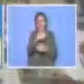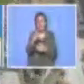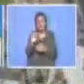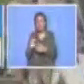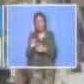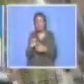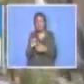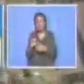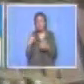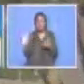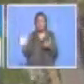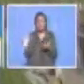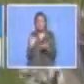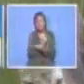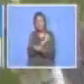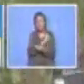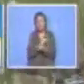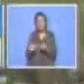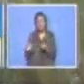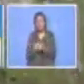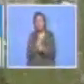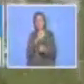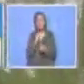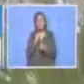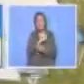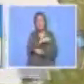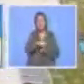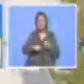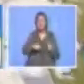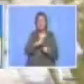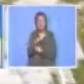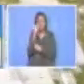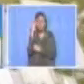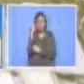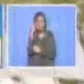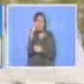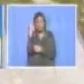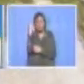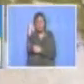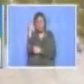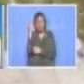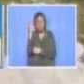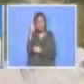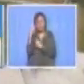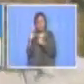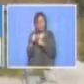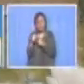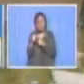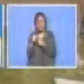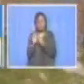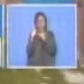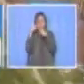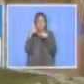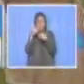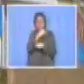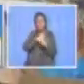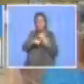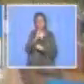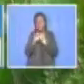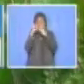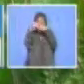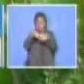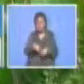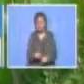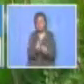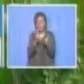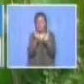on Abaco, around 45,000 acres. The cause? So you can imagine when the storm surge came and the water came onshore